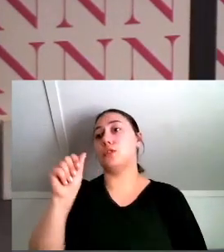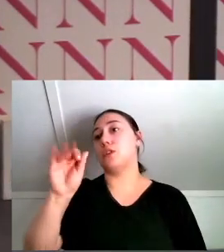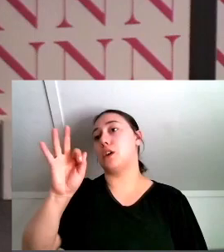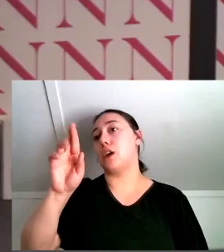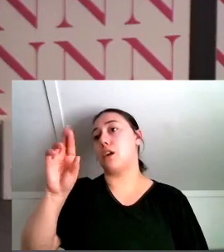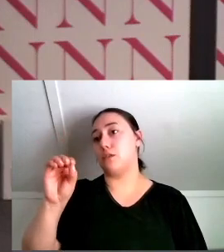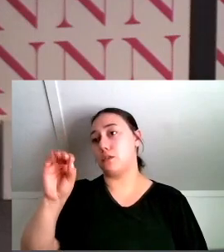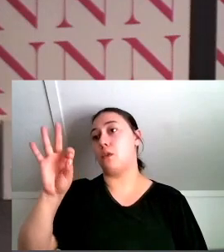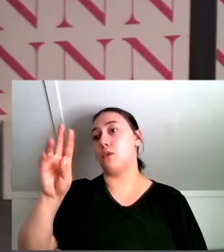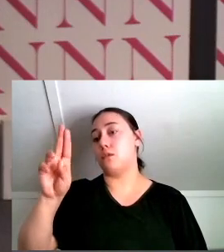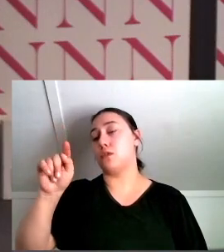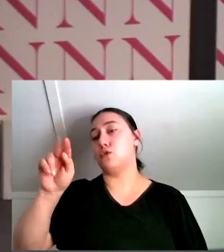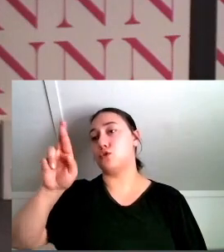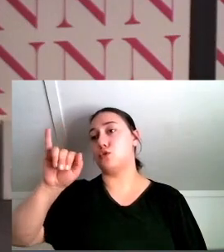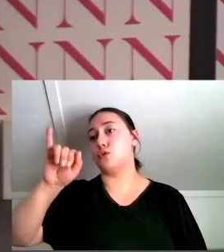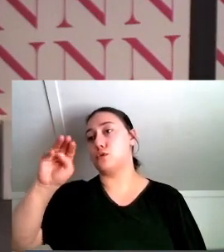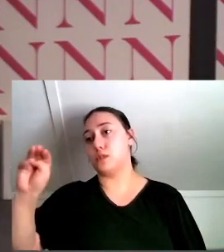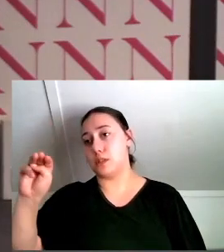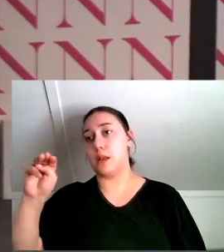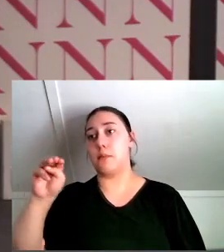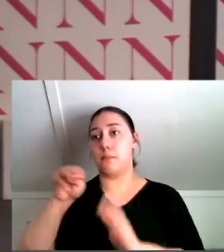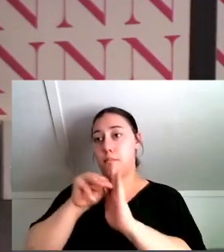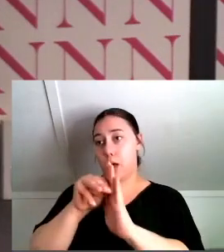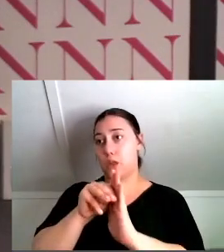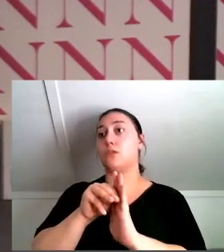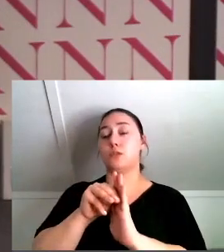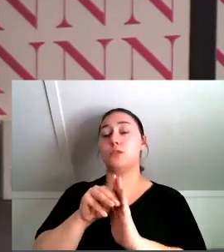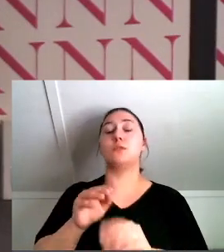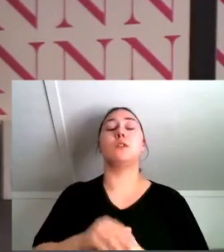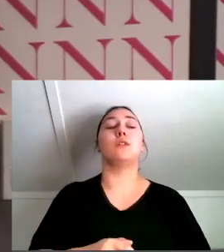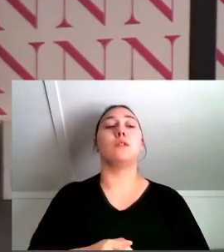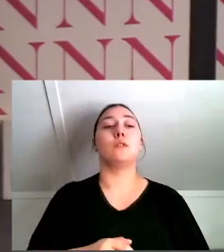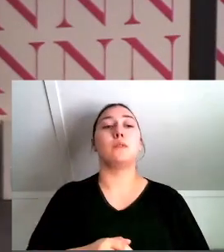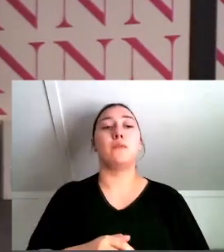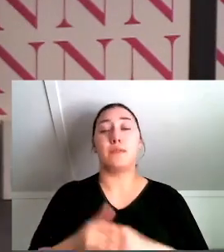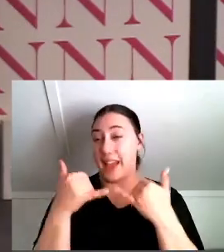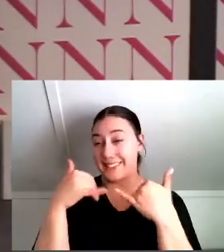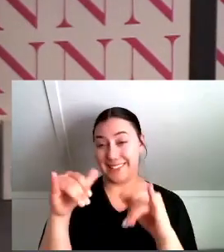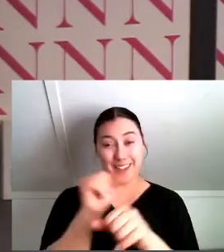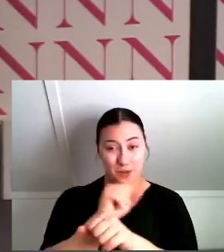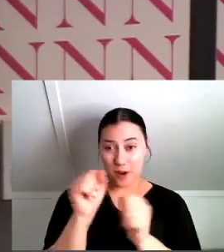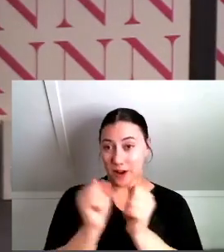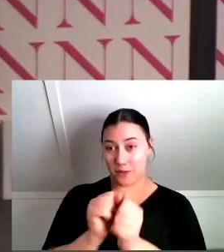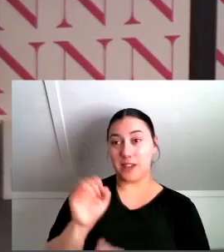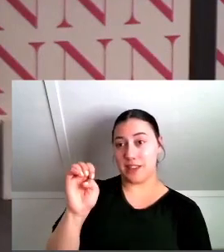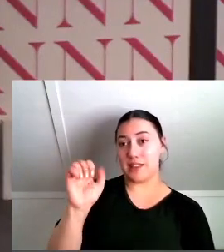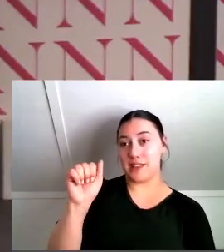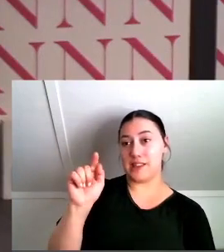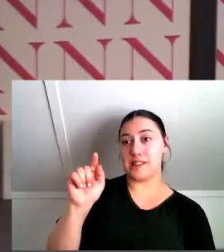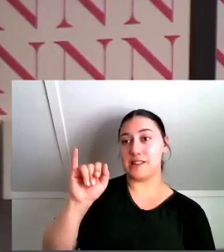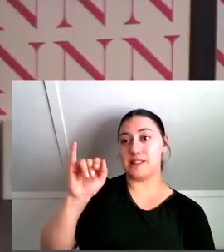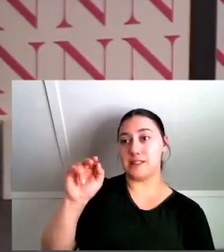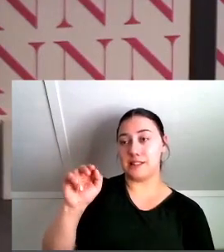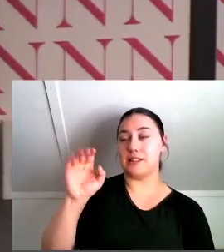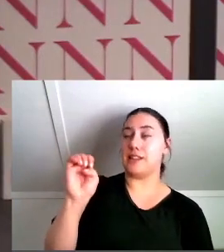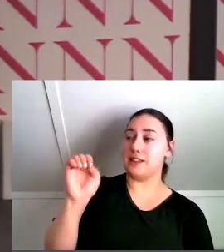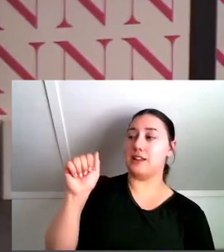and other work and work like that. But I still work with Edenville, but it's often, you know, in a very sort of